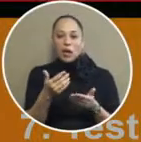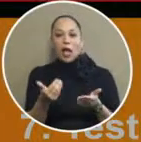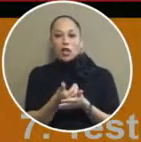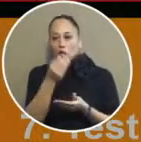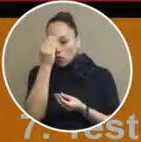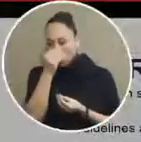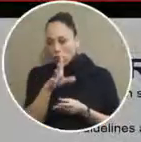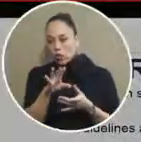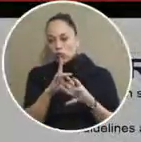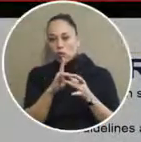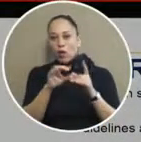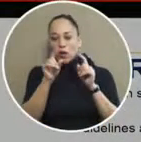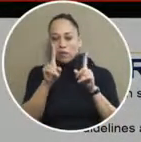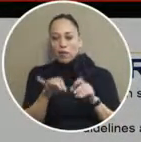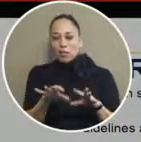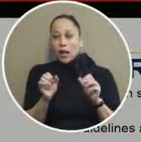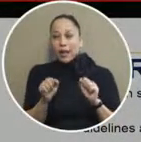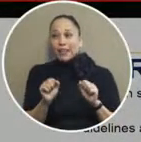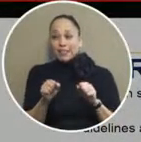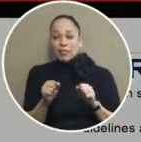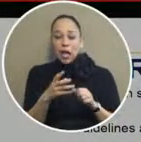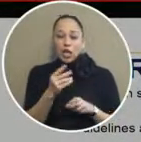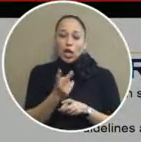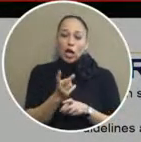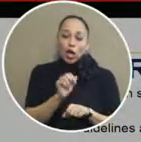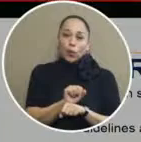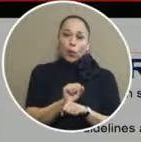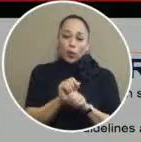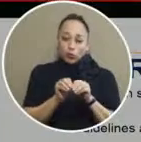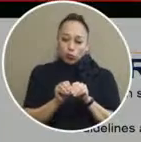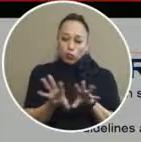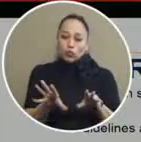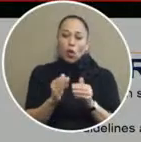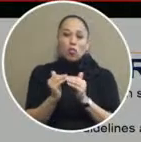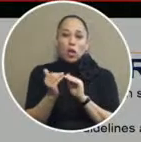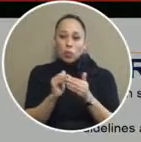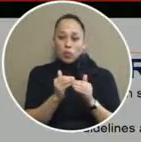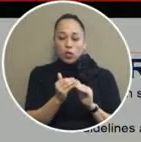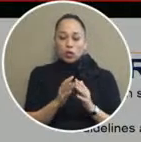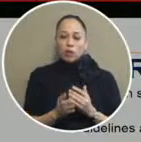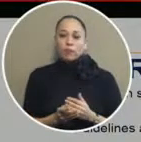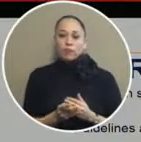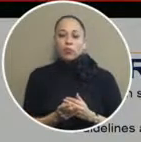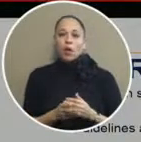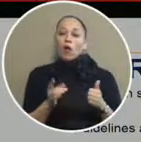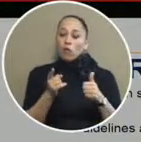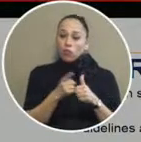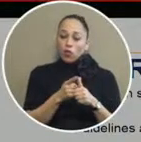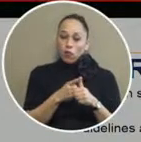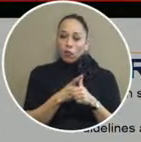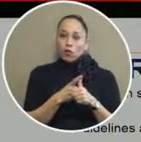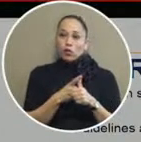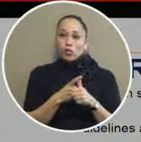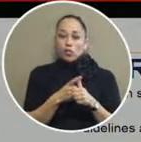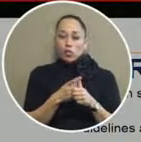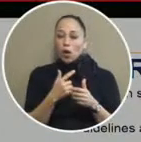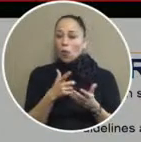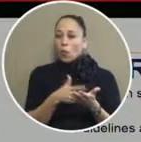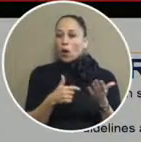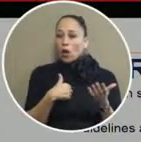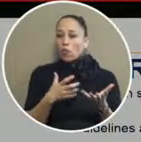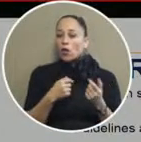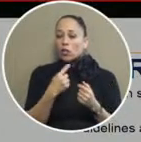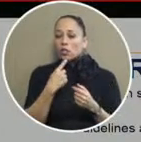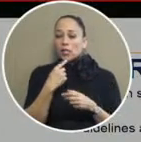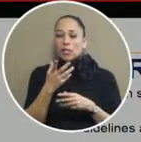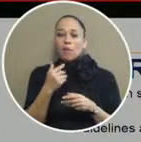testing capabilities and efforts across the community. First and foremost, I'd like to point out that the